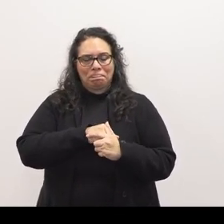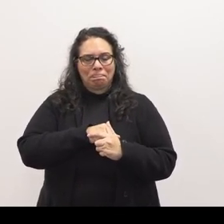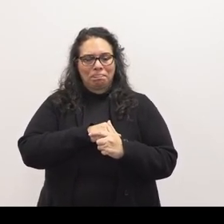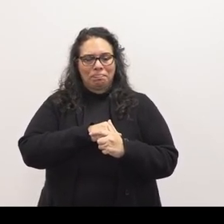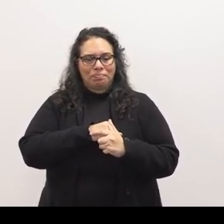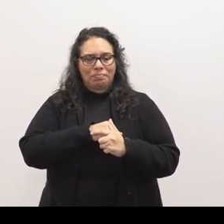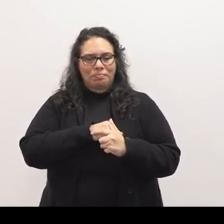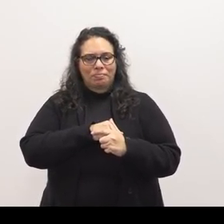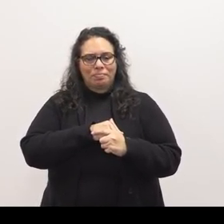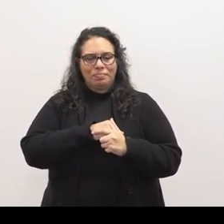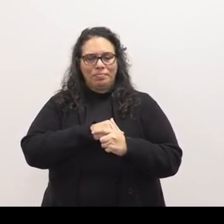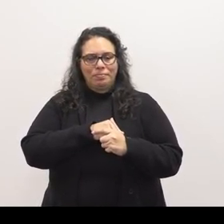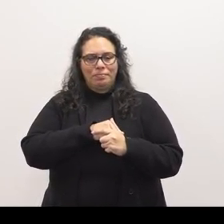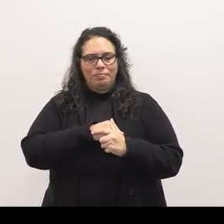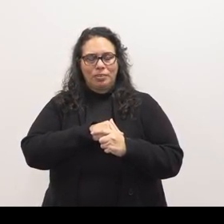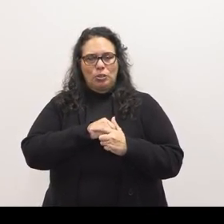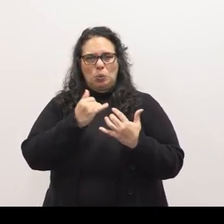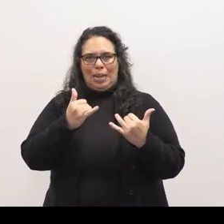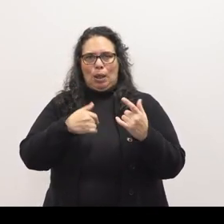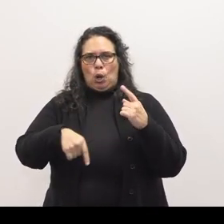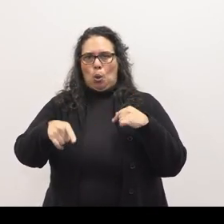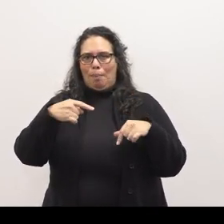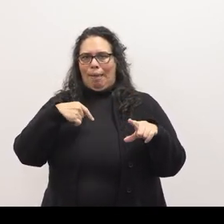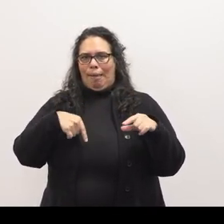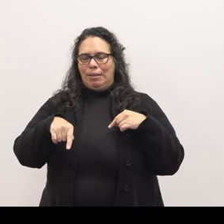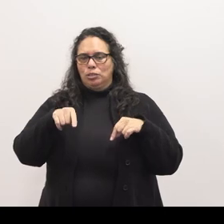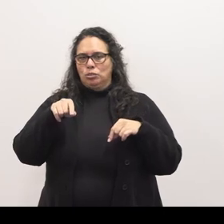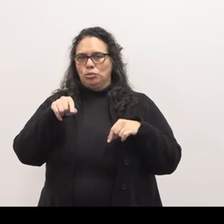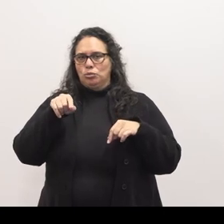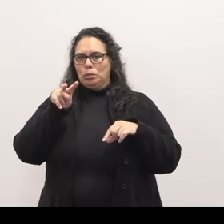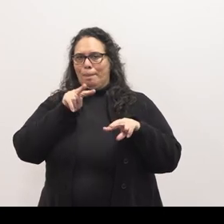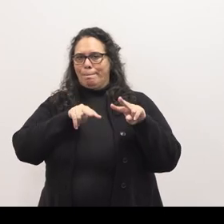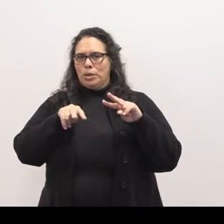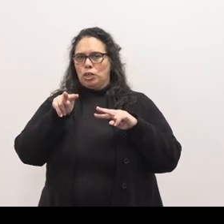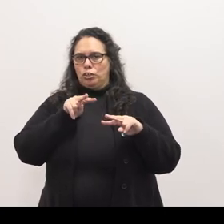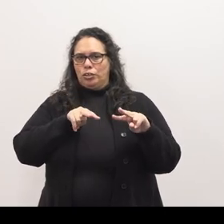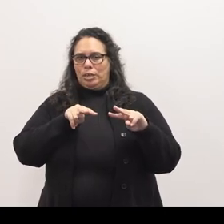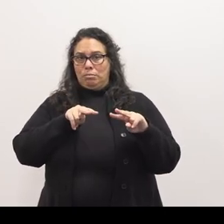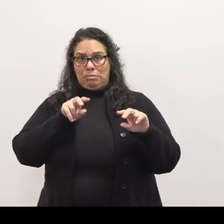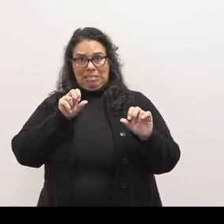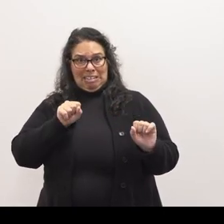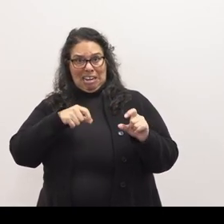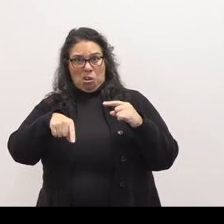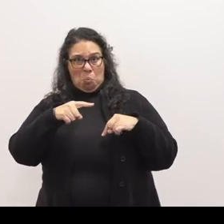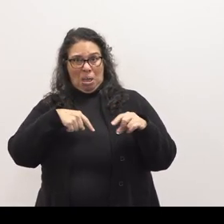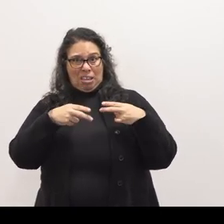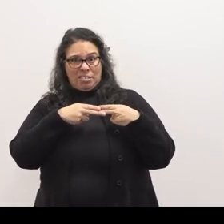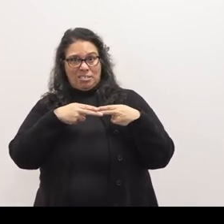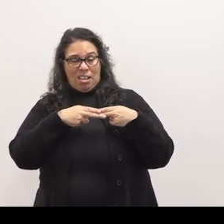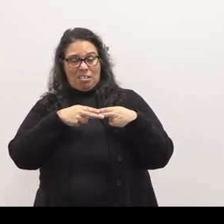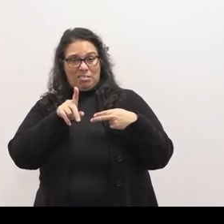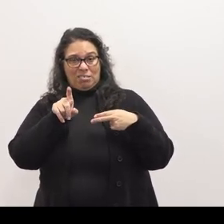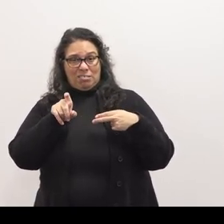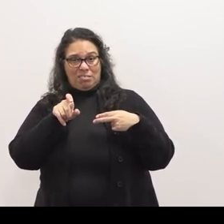So I'm going to go back to the monitoring. I don't know if am I able to go back?